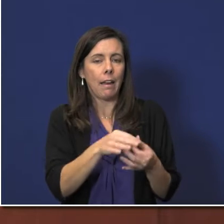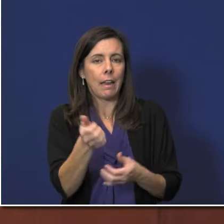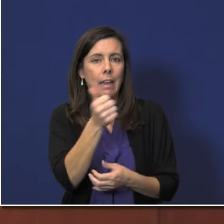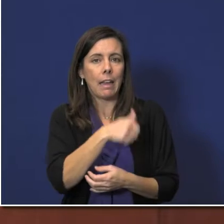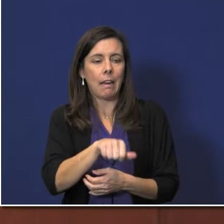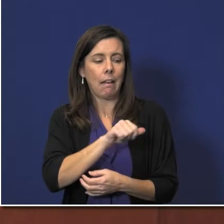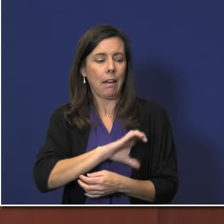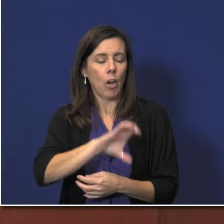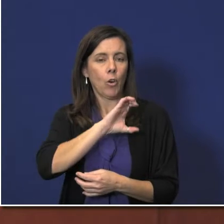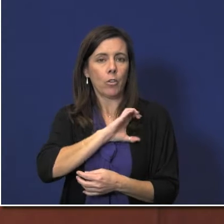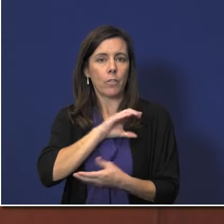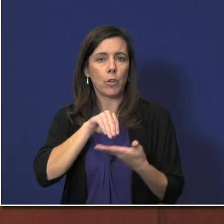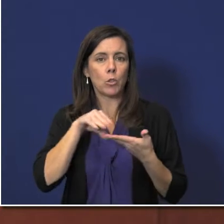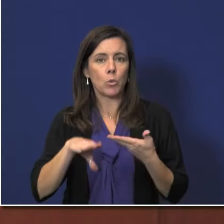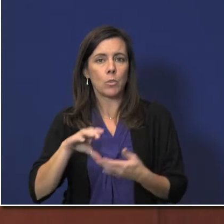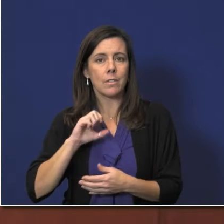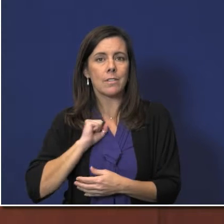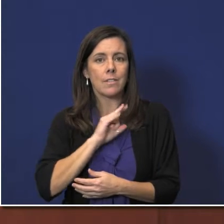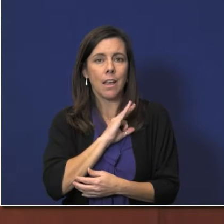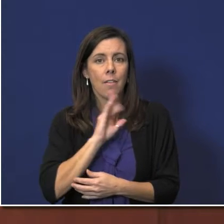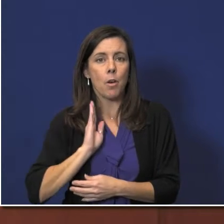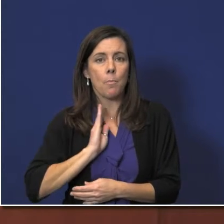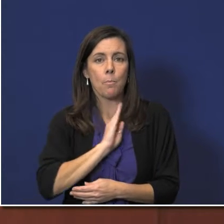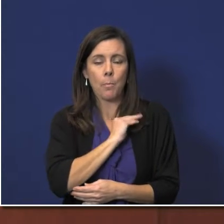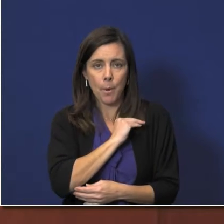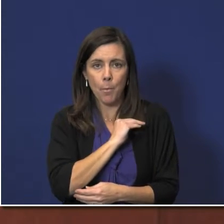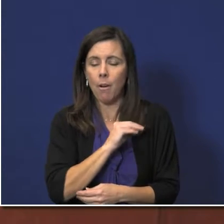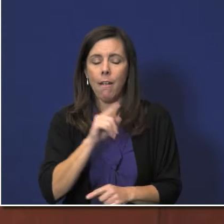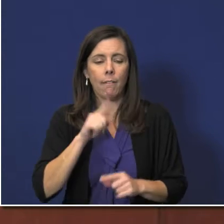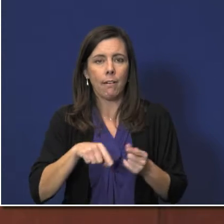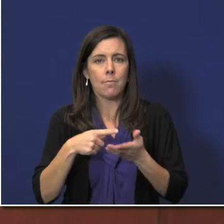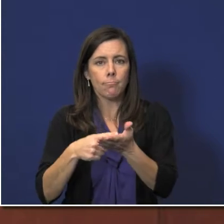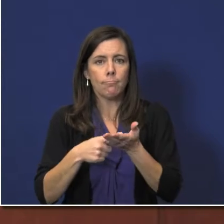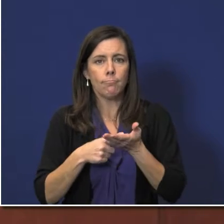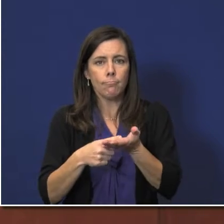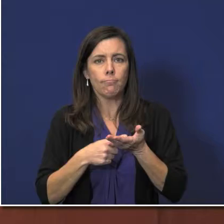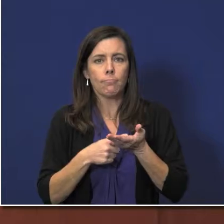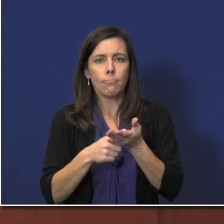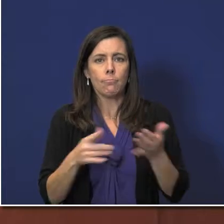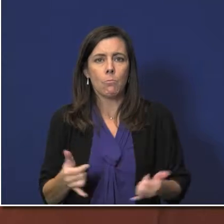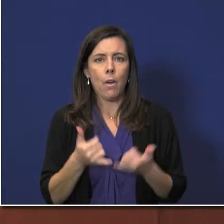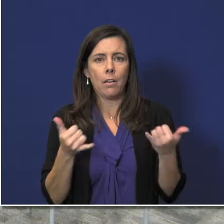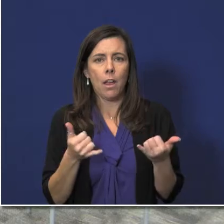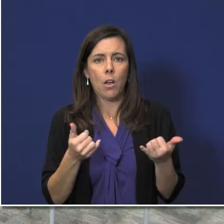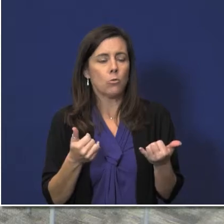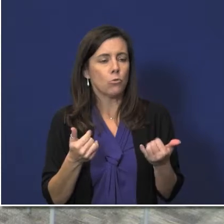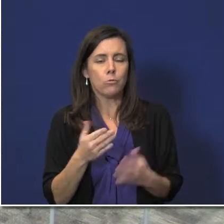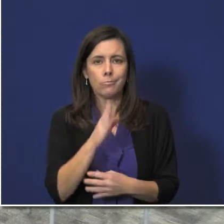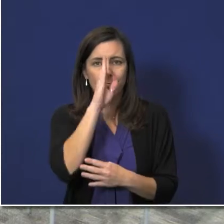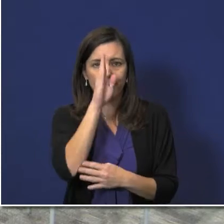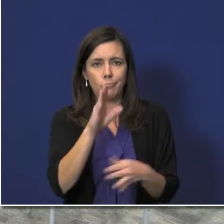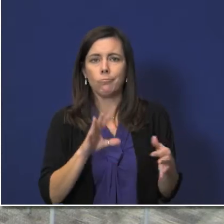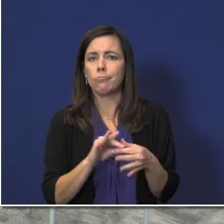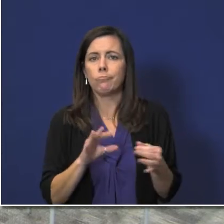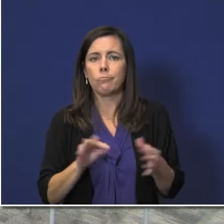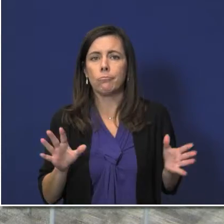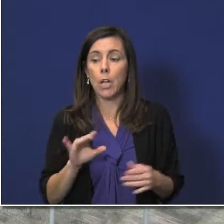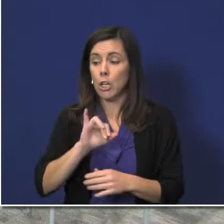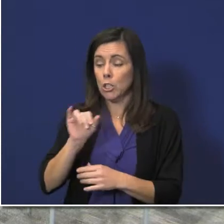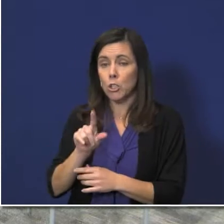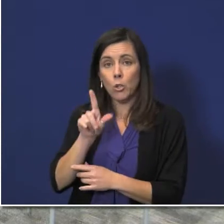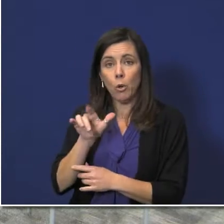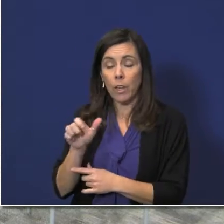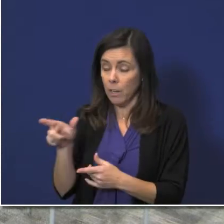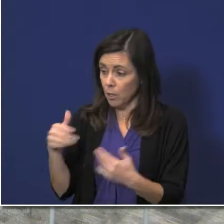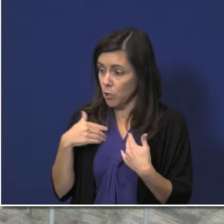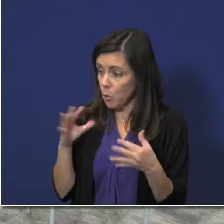staff, or board member and may not be discussed or deliberated upon at this meeting. So I'm going to start over here with Julie. Do you have some